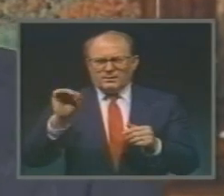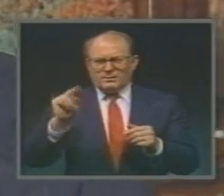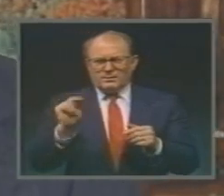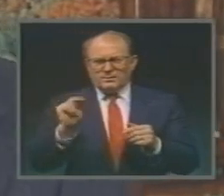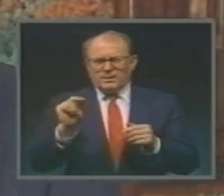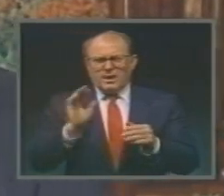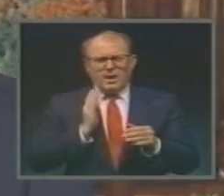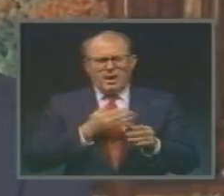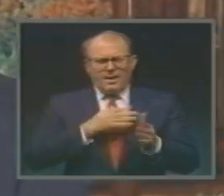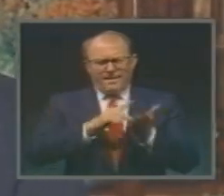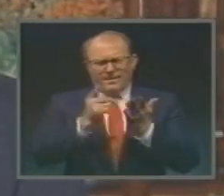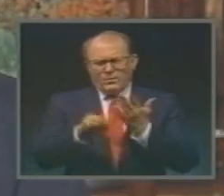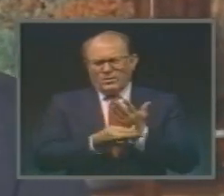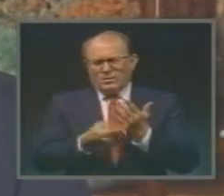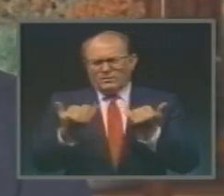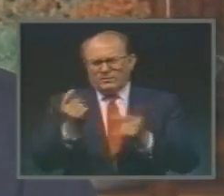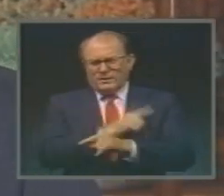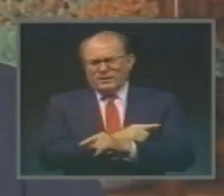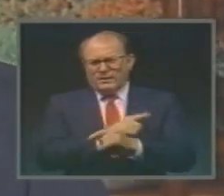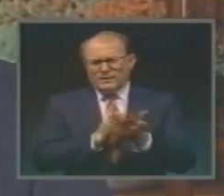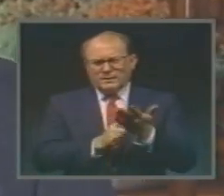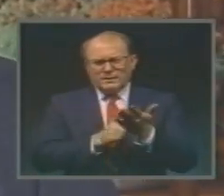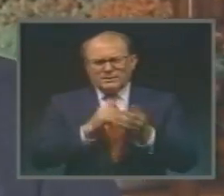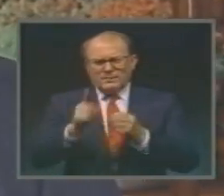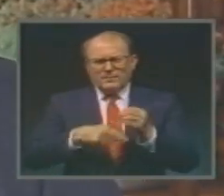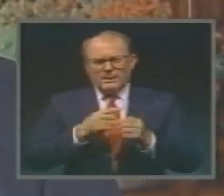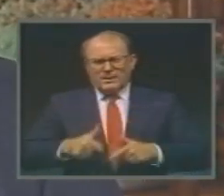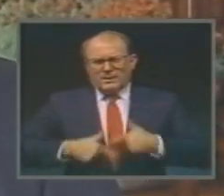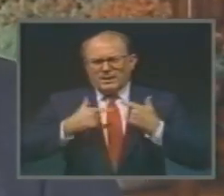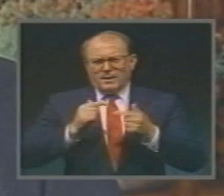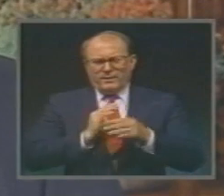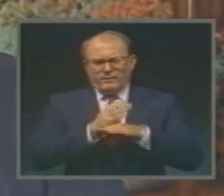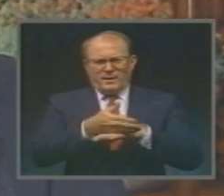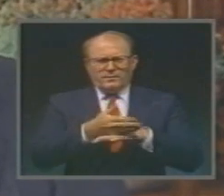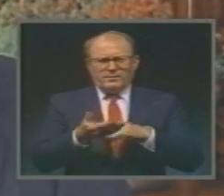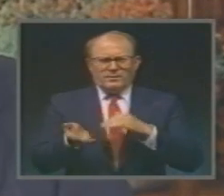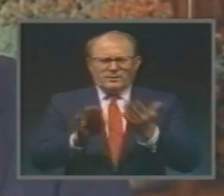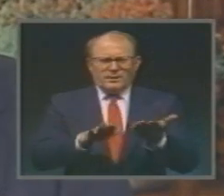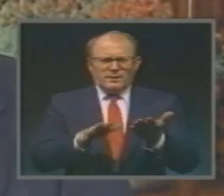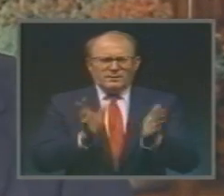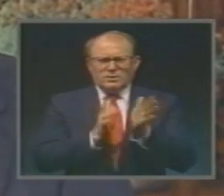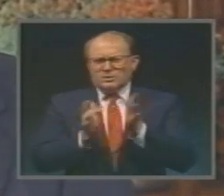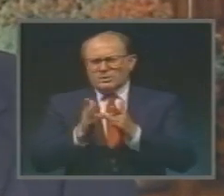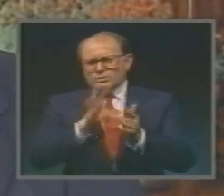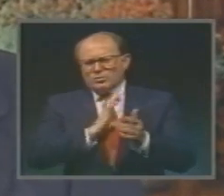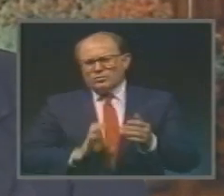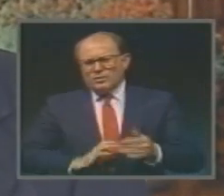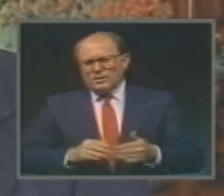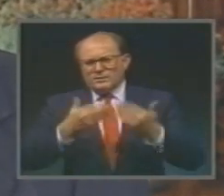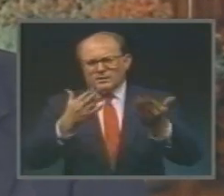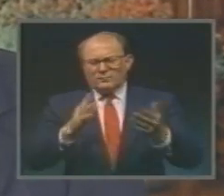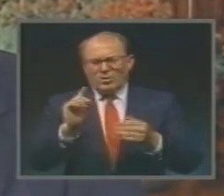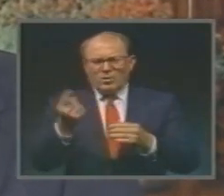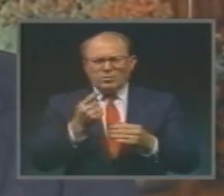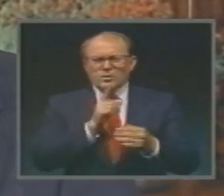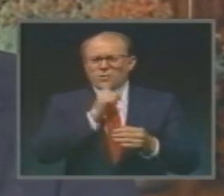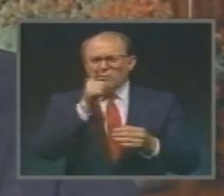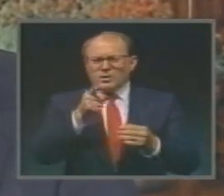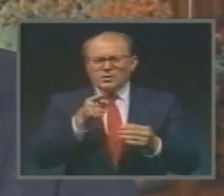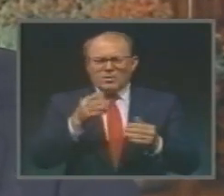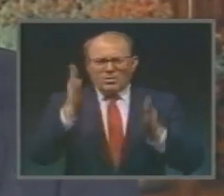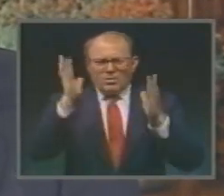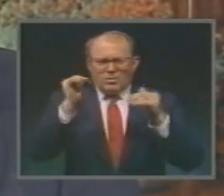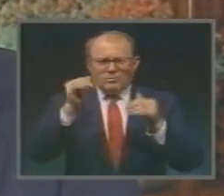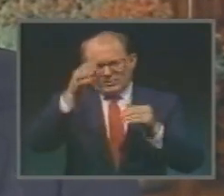program today addresses that universal concern about life after death. Jesus Christ offers the only real hope the